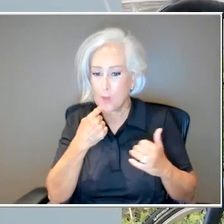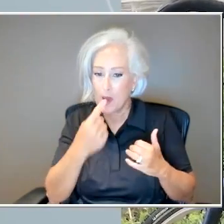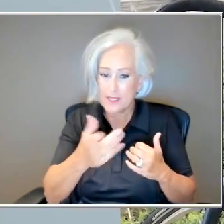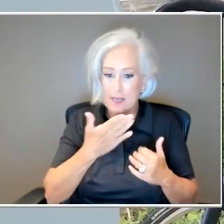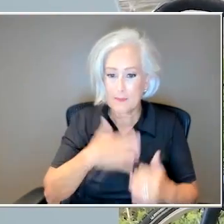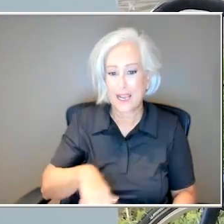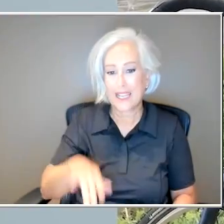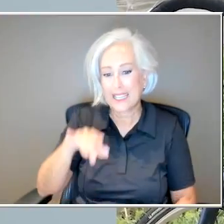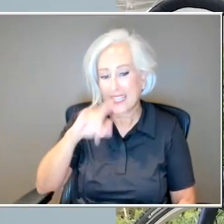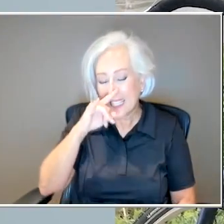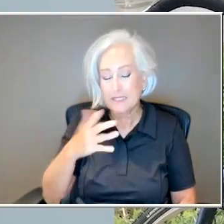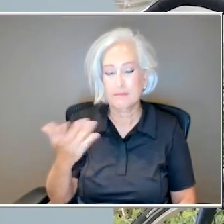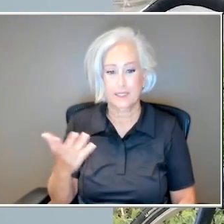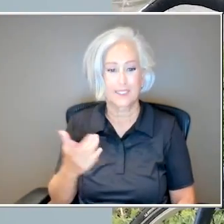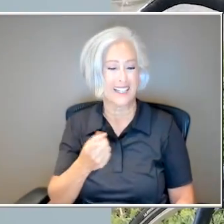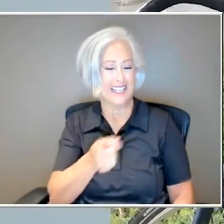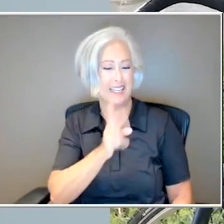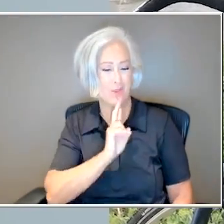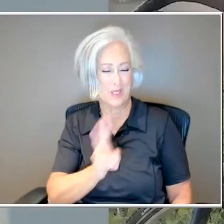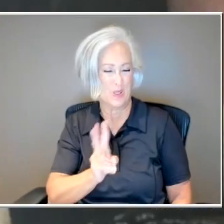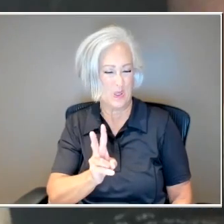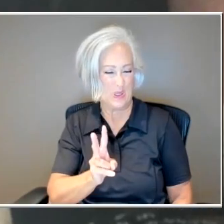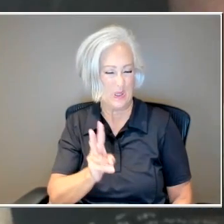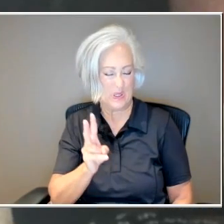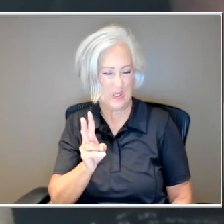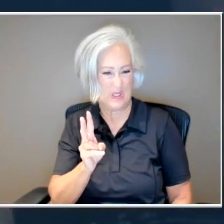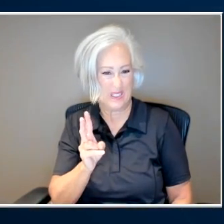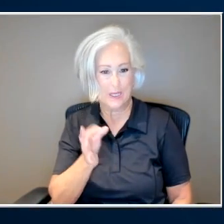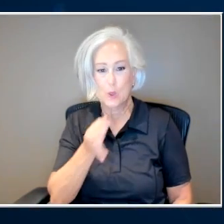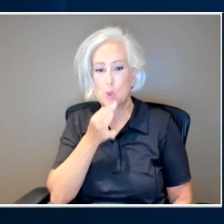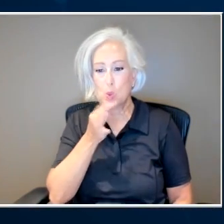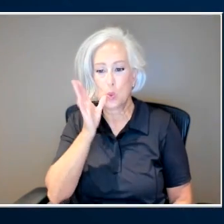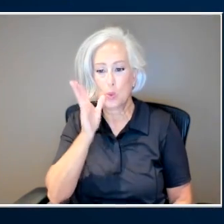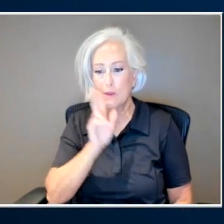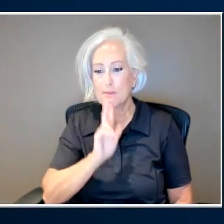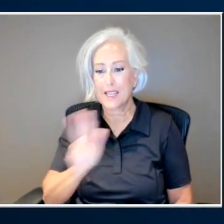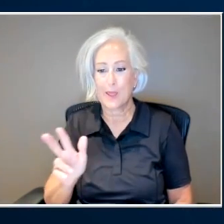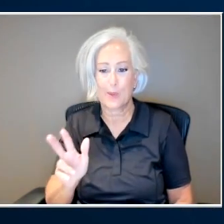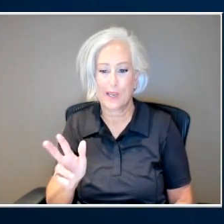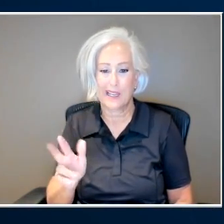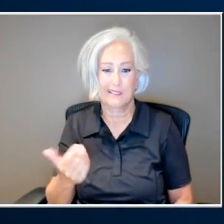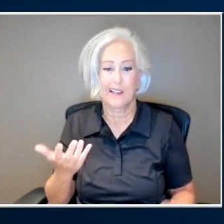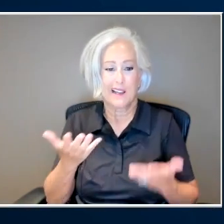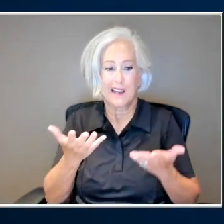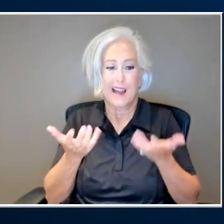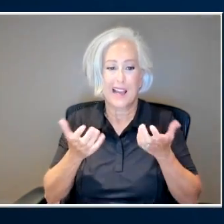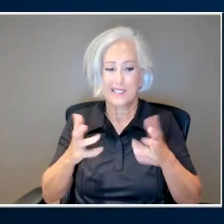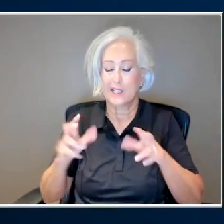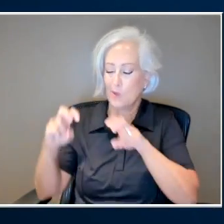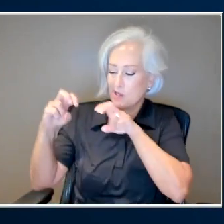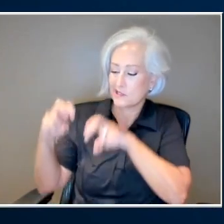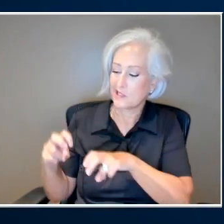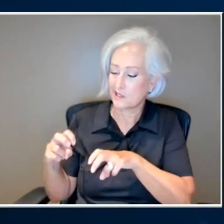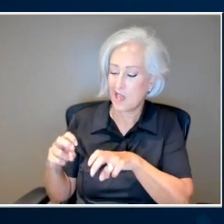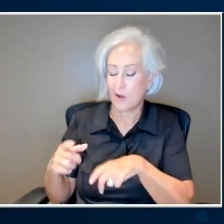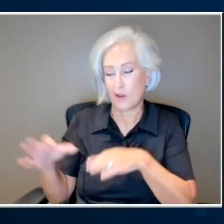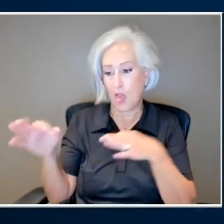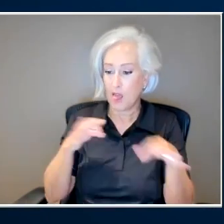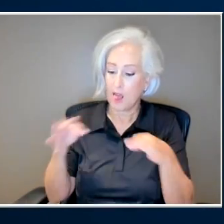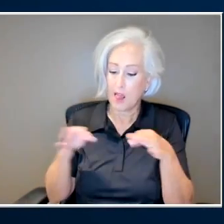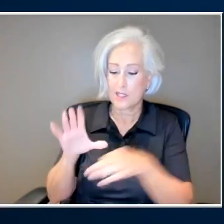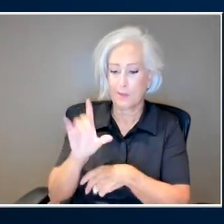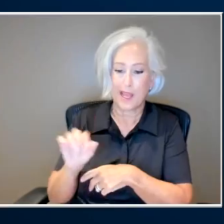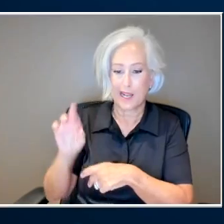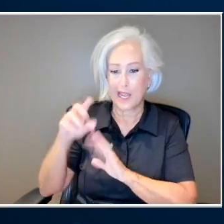3, there wasn't too much. I didn't want to sit him down and, this is the definition of cancer. I just kind of told